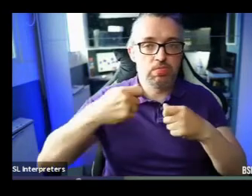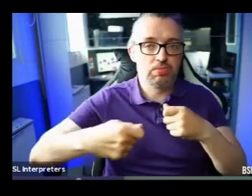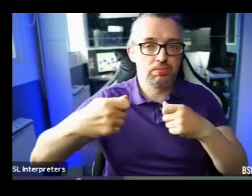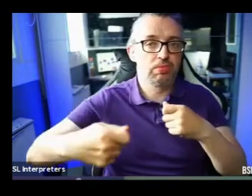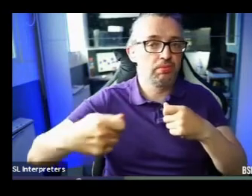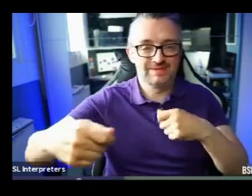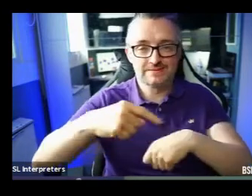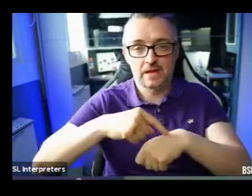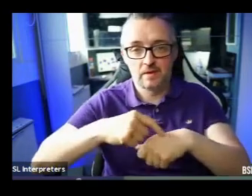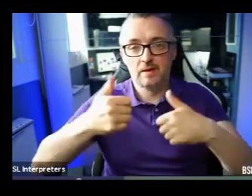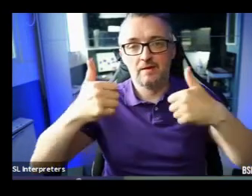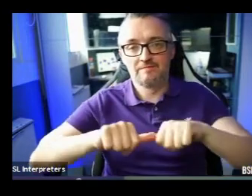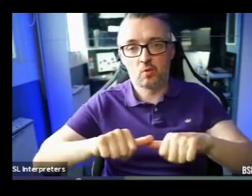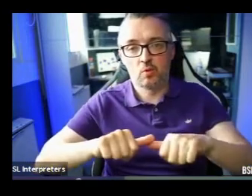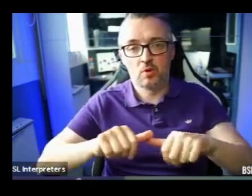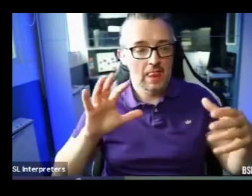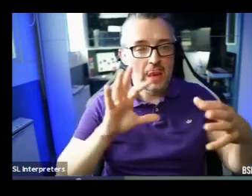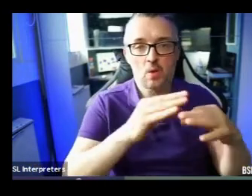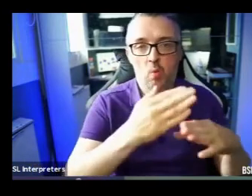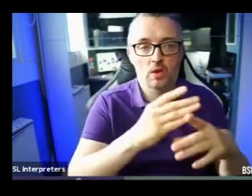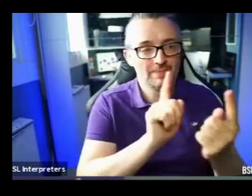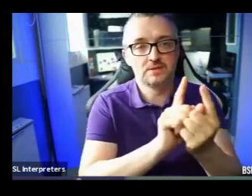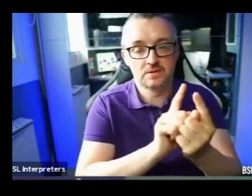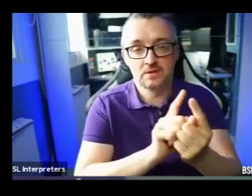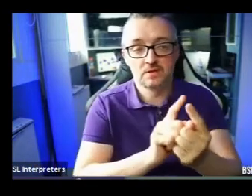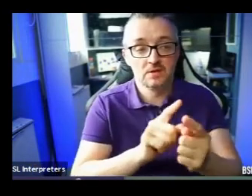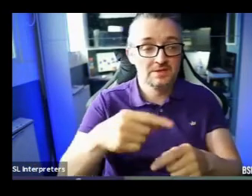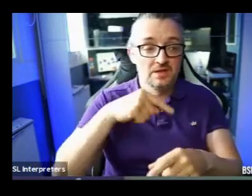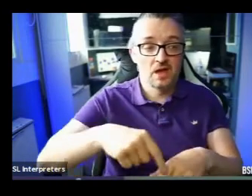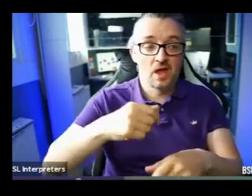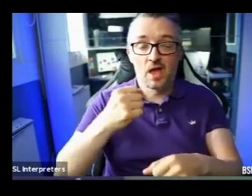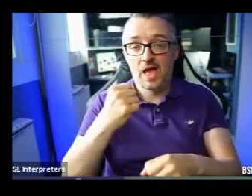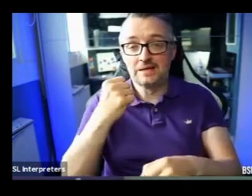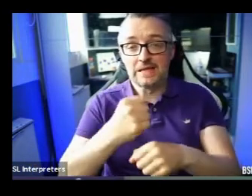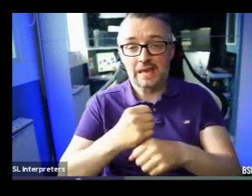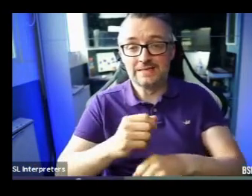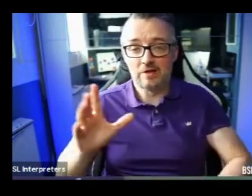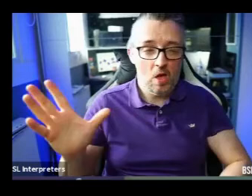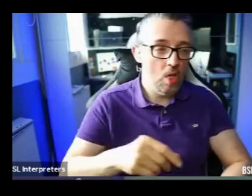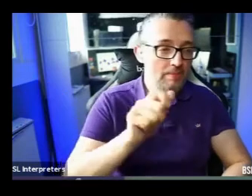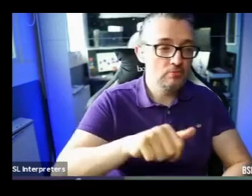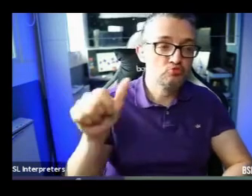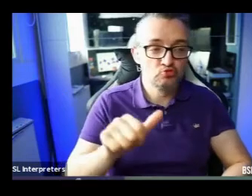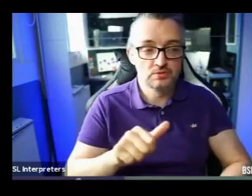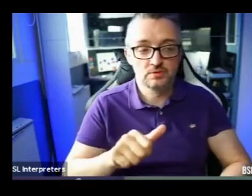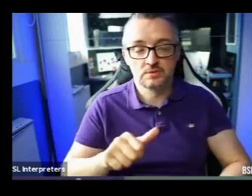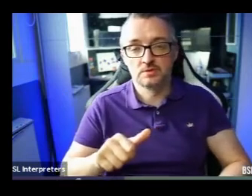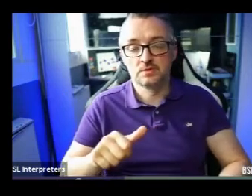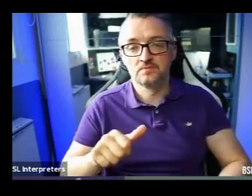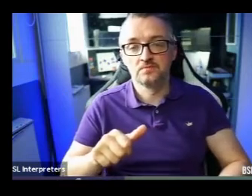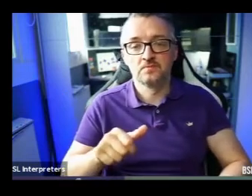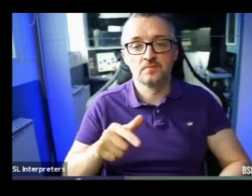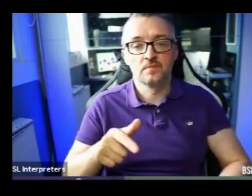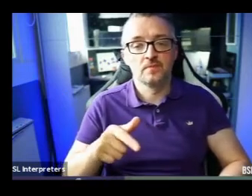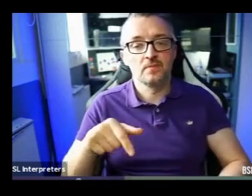wait substantial periods of time to get access to our link workers, despite it being a guarantee for every single person.